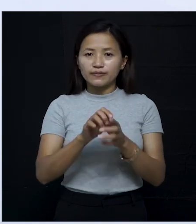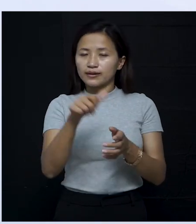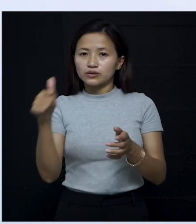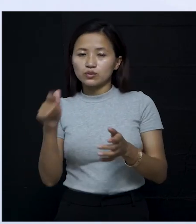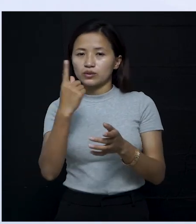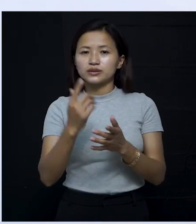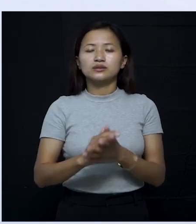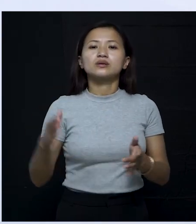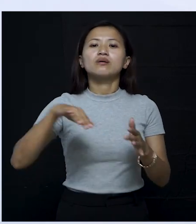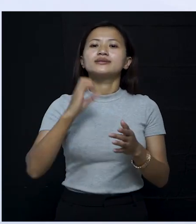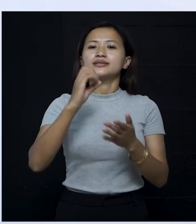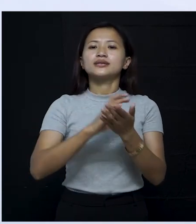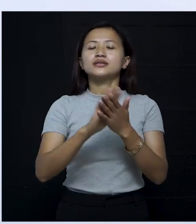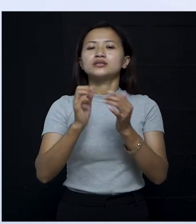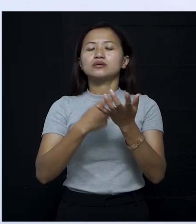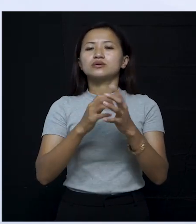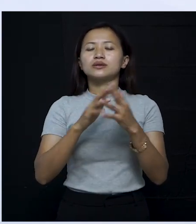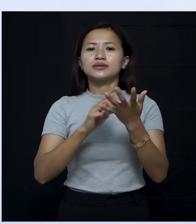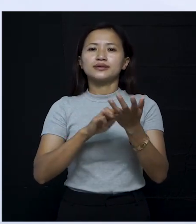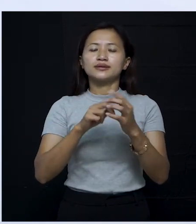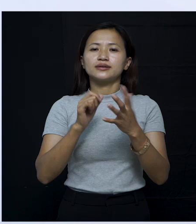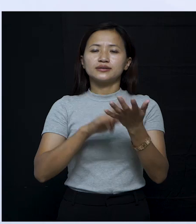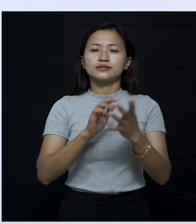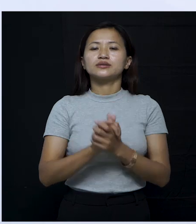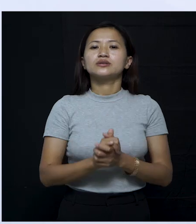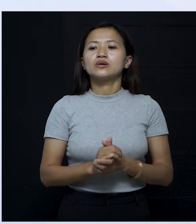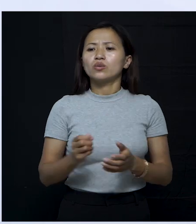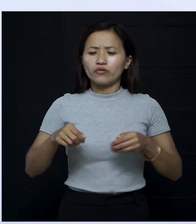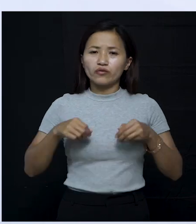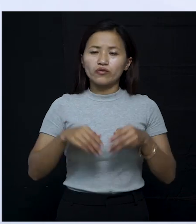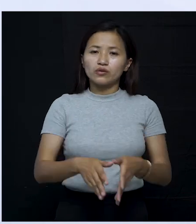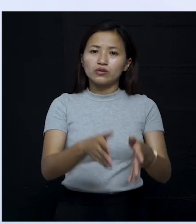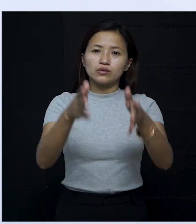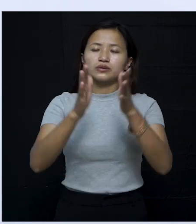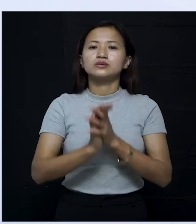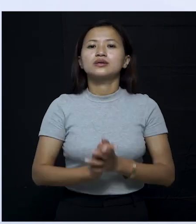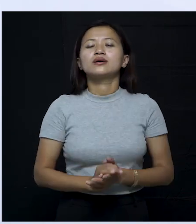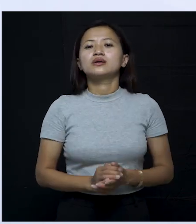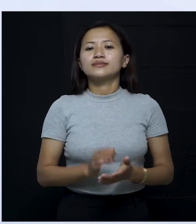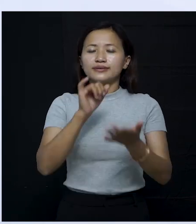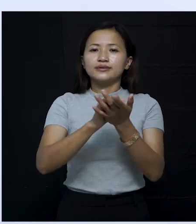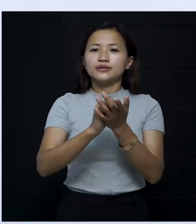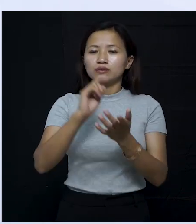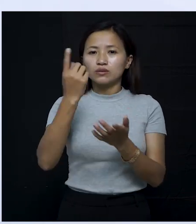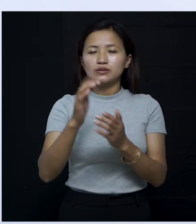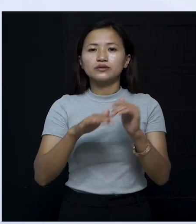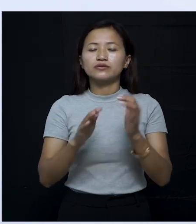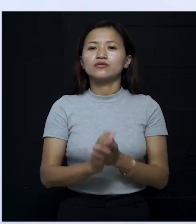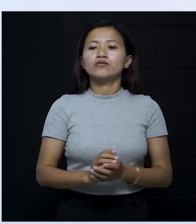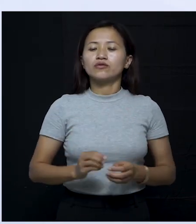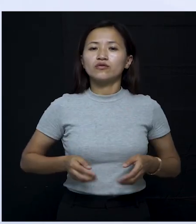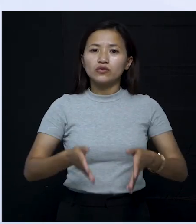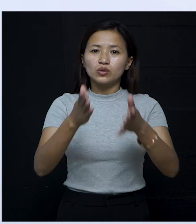the rivers of Nagaland, they either flow into Brahmaputra or Chinwin, then only they flow to